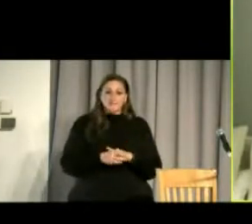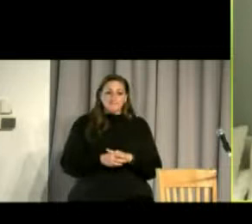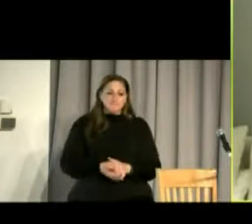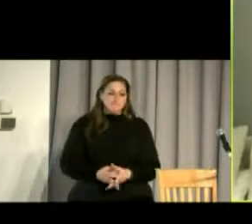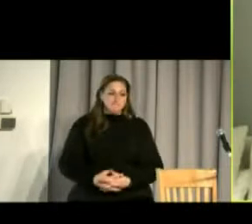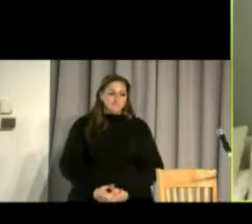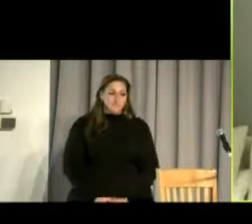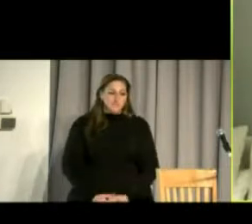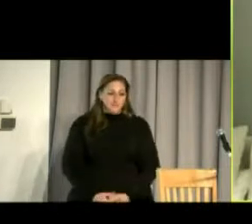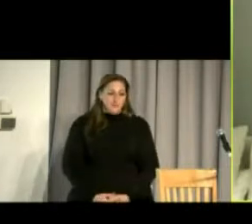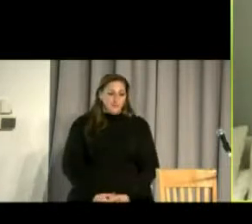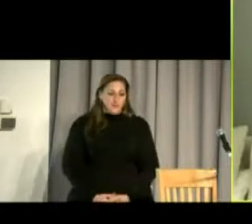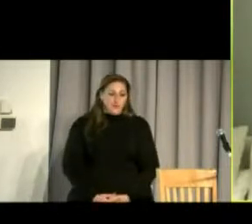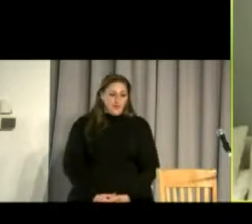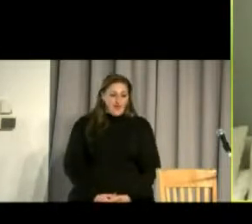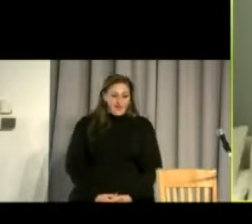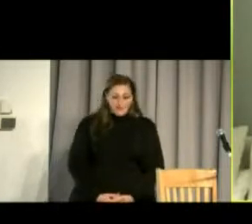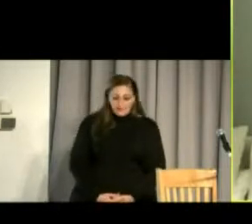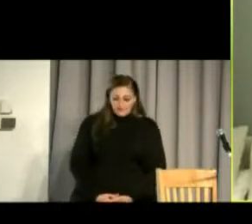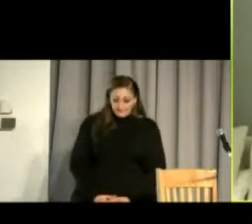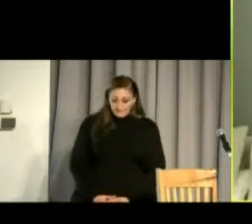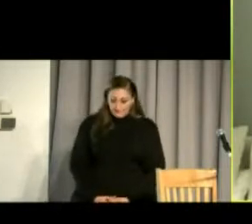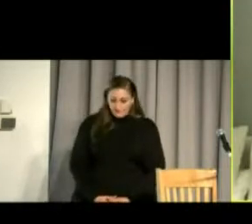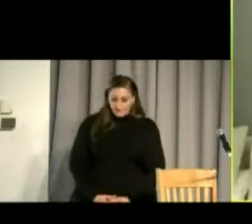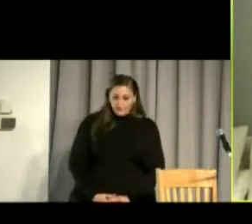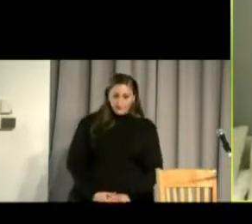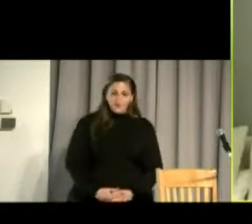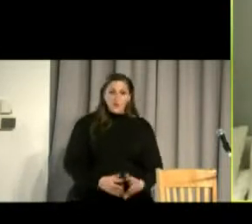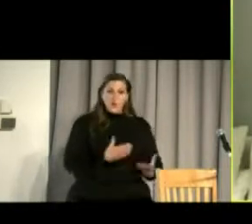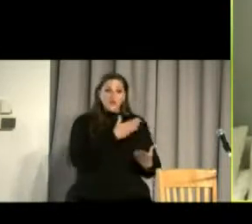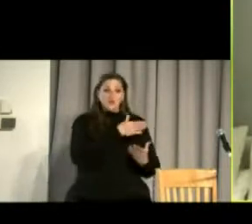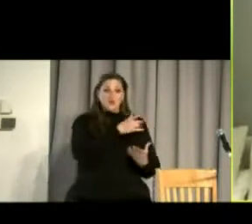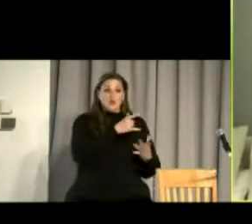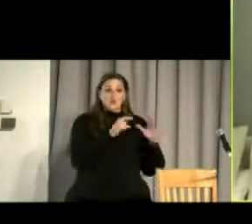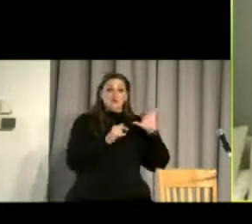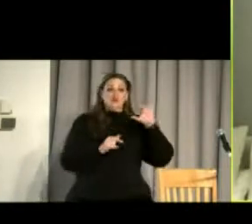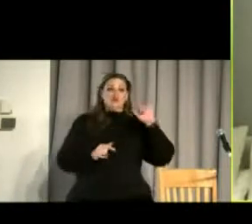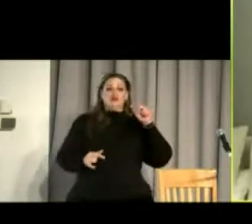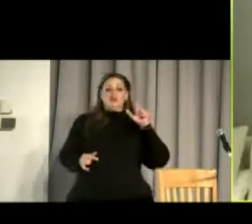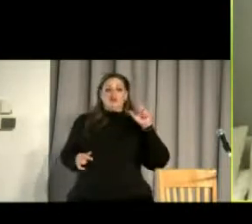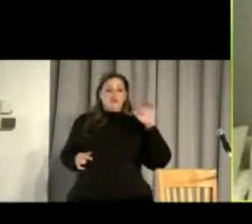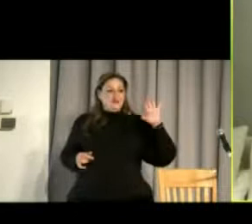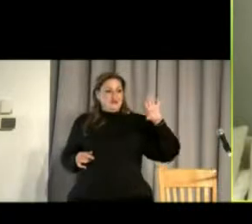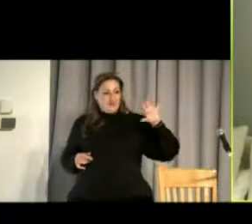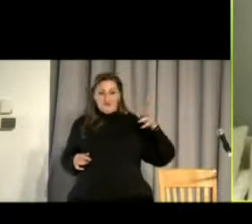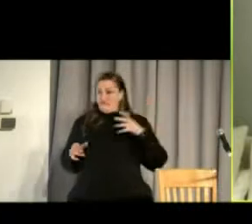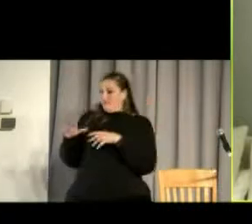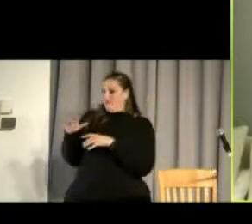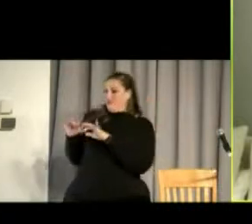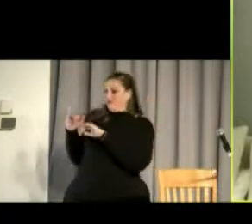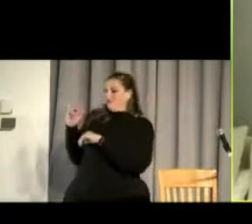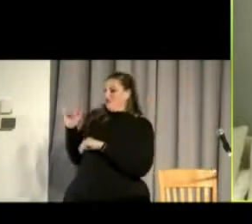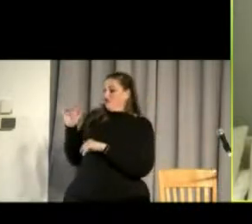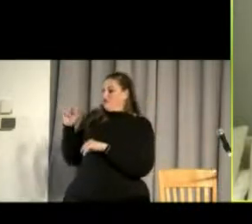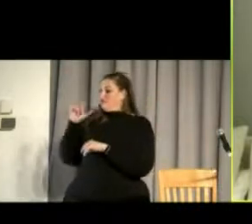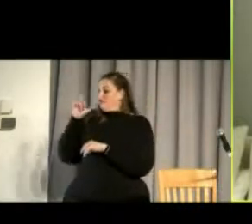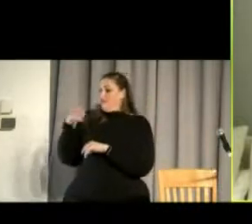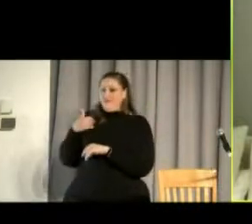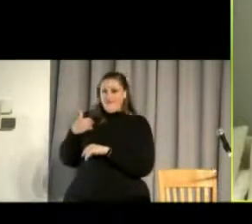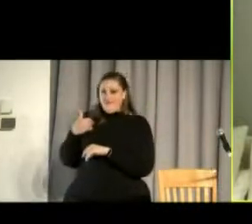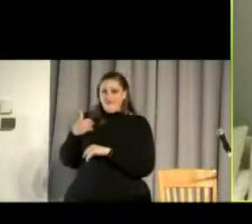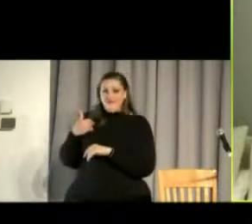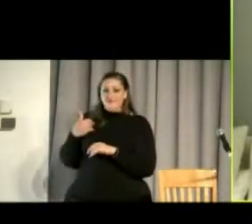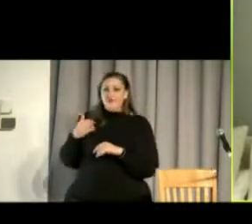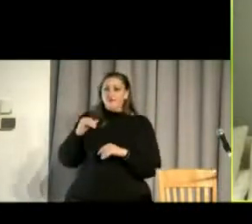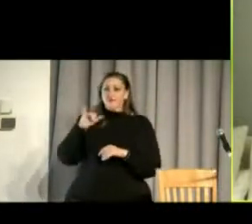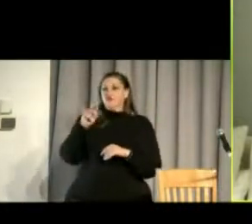residents there. And so the rest of Jackson, who did not have those resources and were relying significantly on just the city